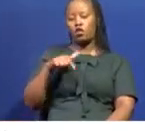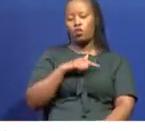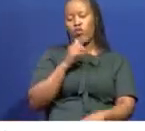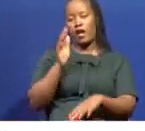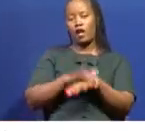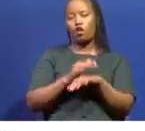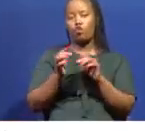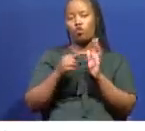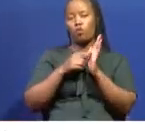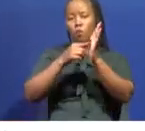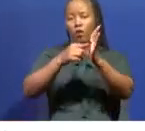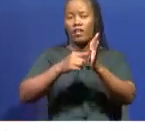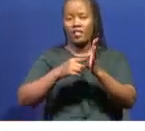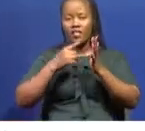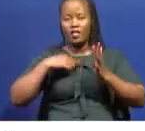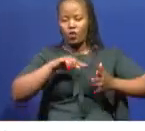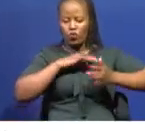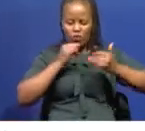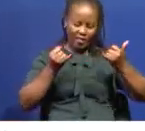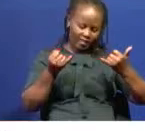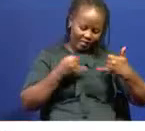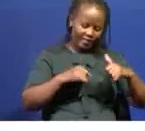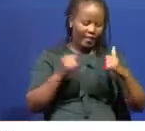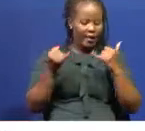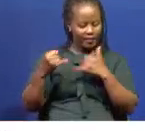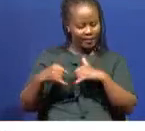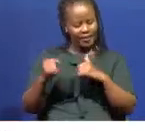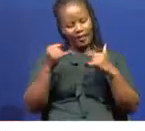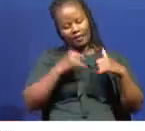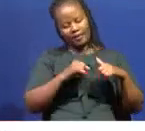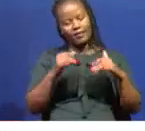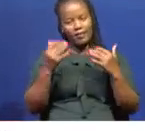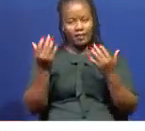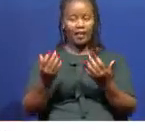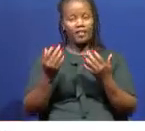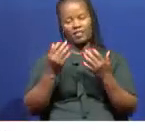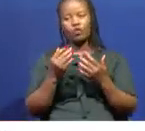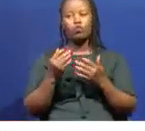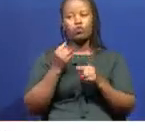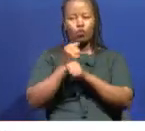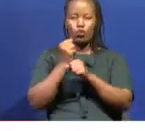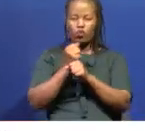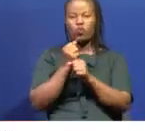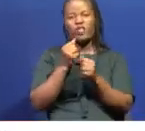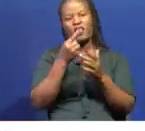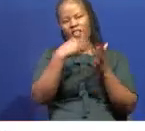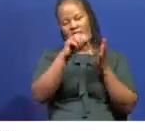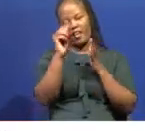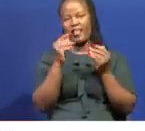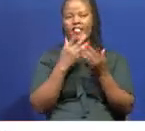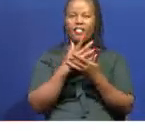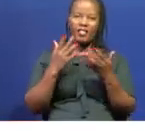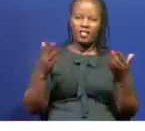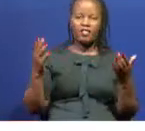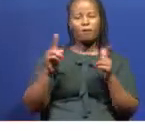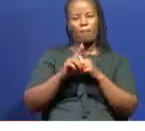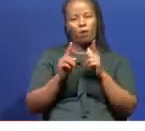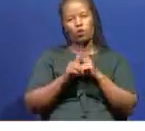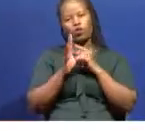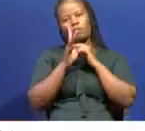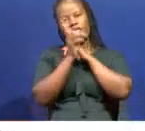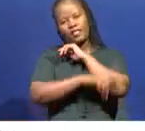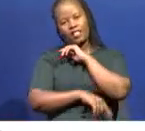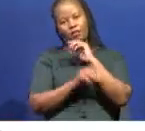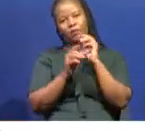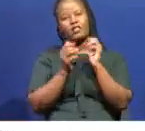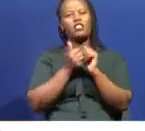try to set up, we also try to go the right way, you know, to do the right things, to be disciplined in the